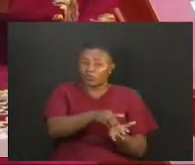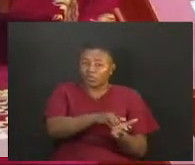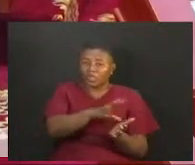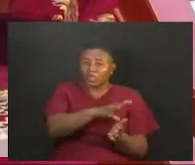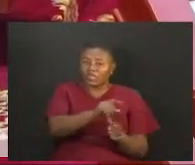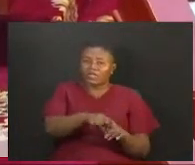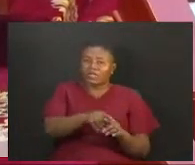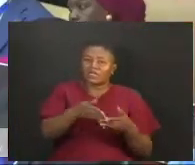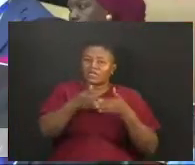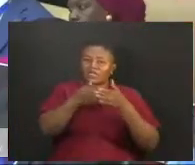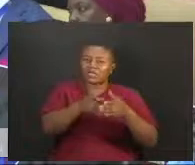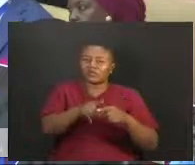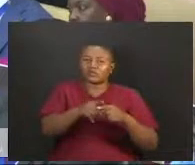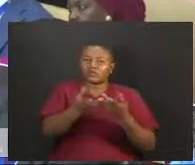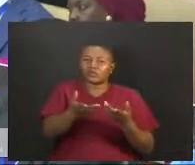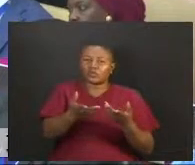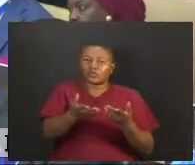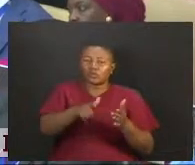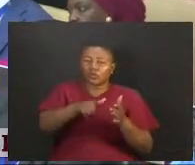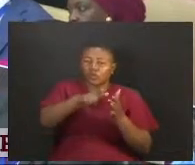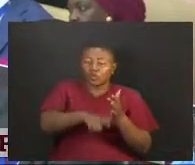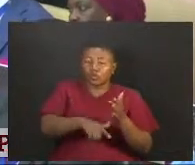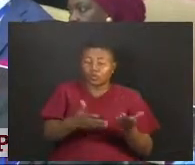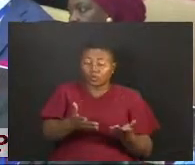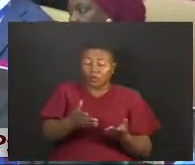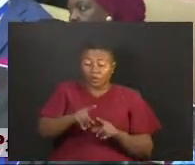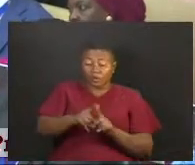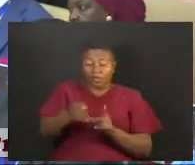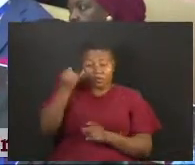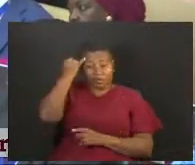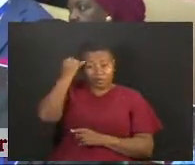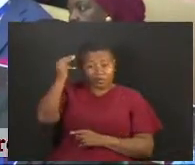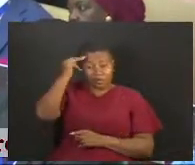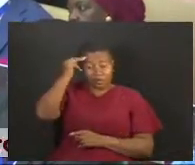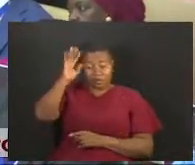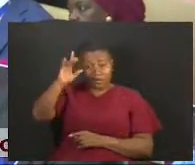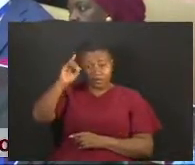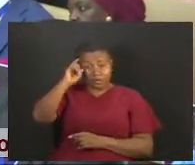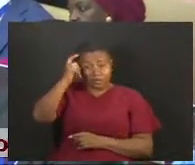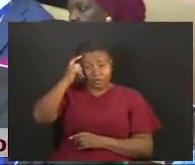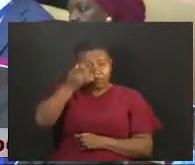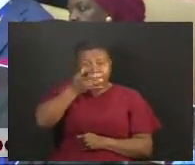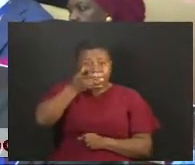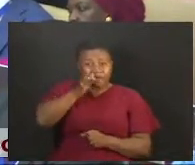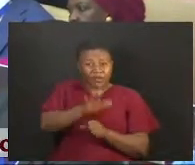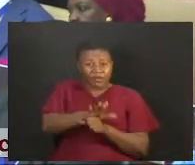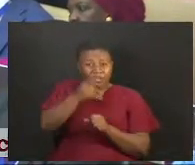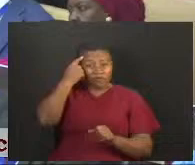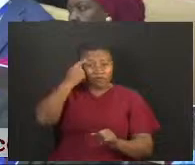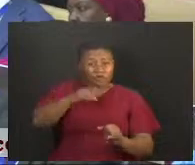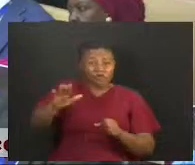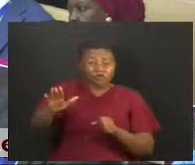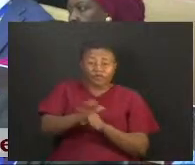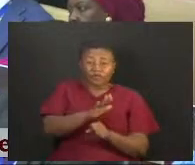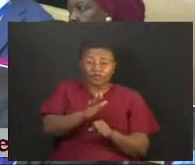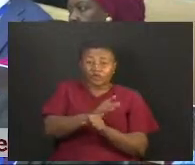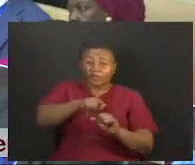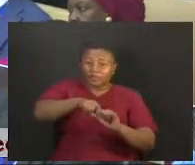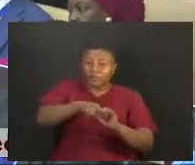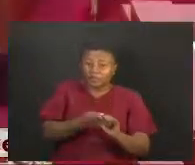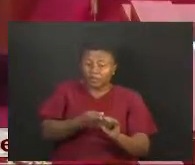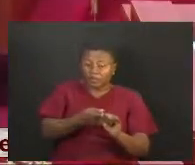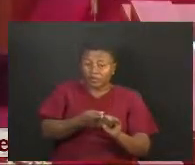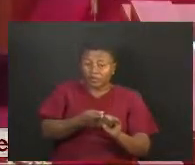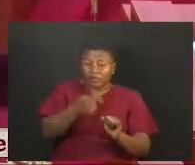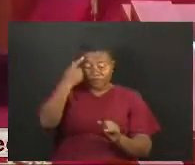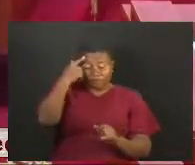infraction. So, Speaker, President Mahama's government is committed to the full implementation of this critical legislation.